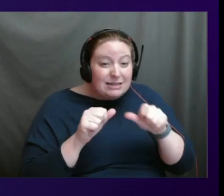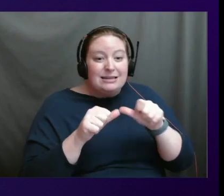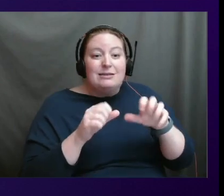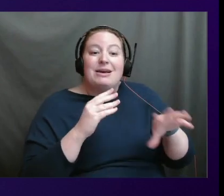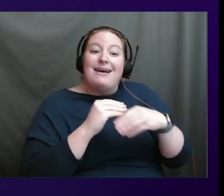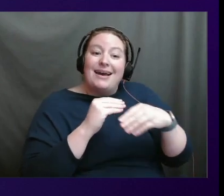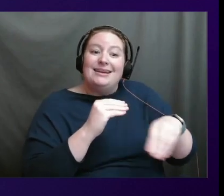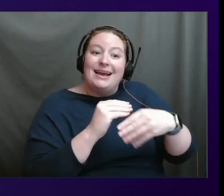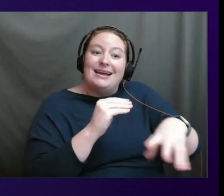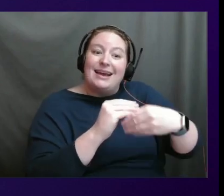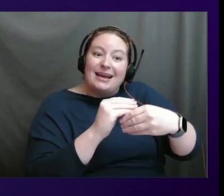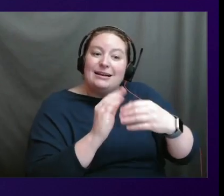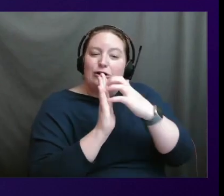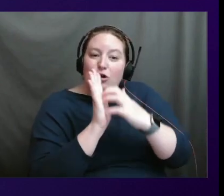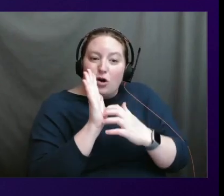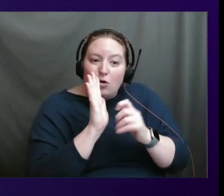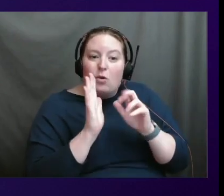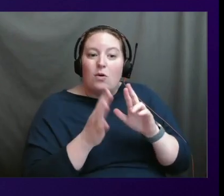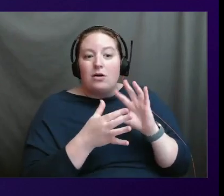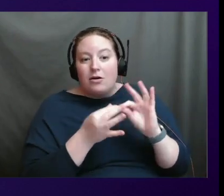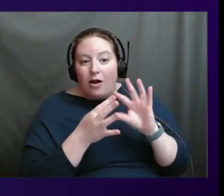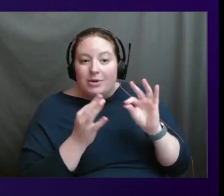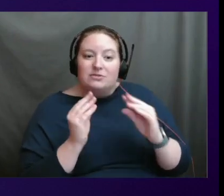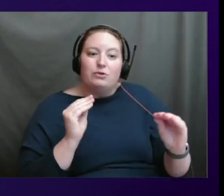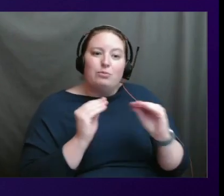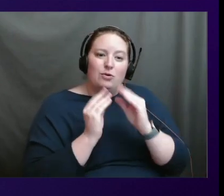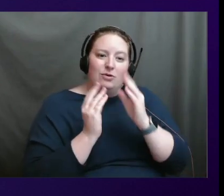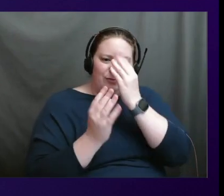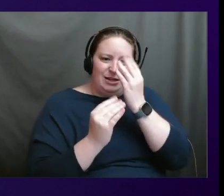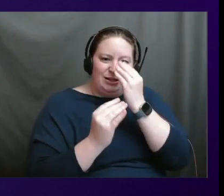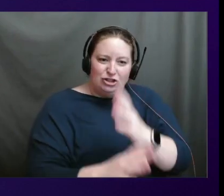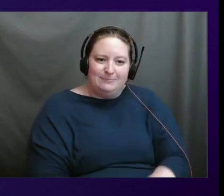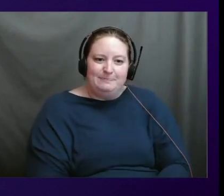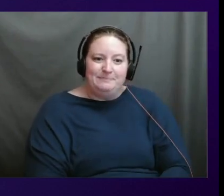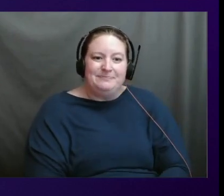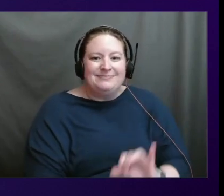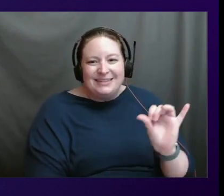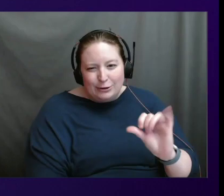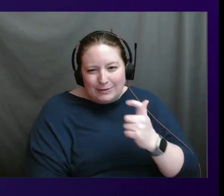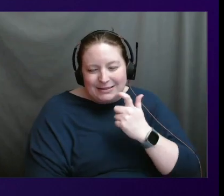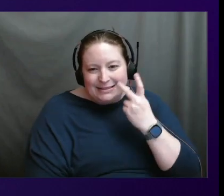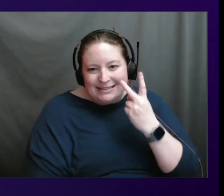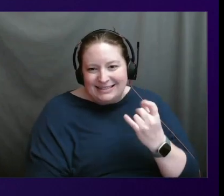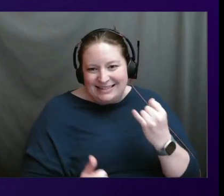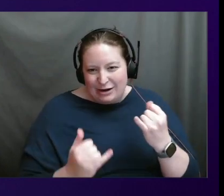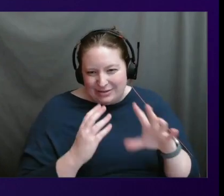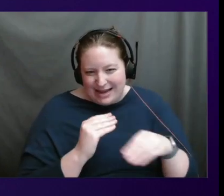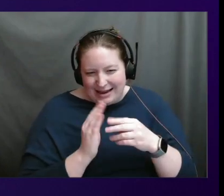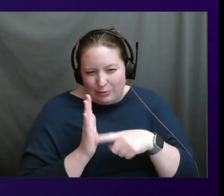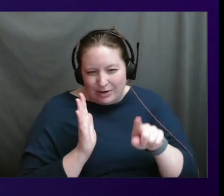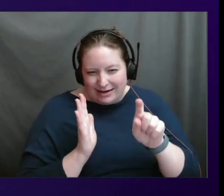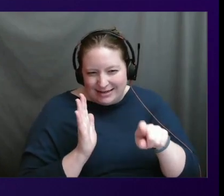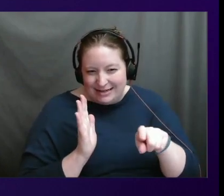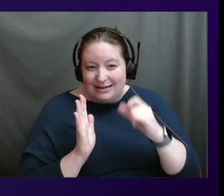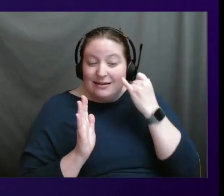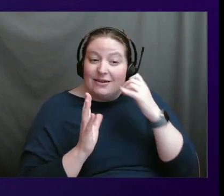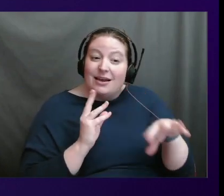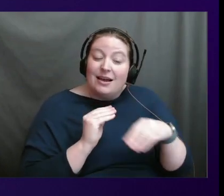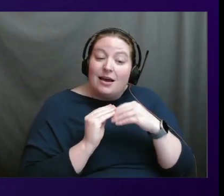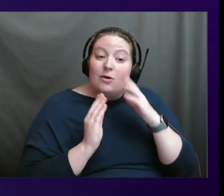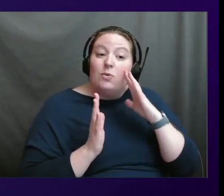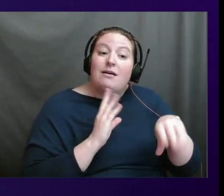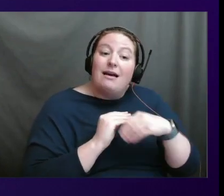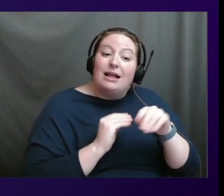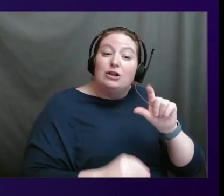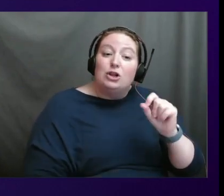of code or some comments to give it that extra information. As you can see, this is now adding what I need to. And if I add this, it's actually going to add the logging module,